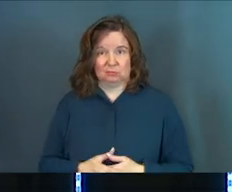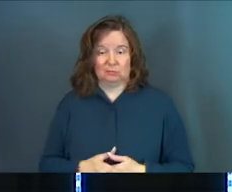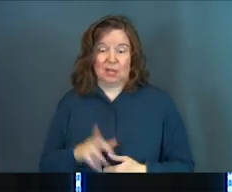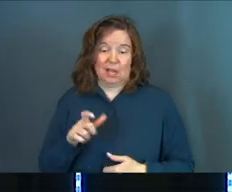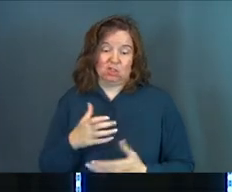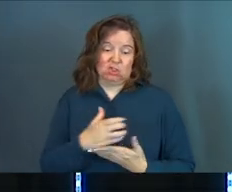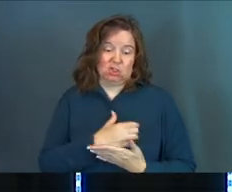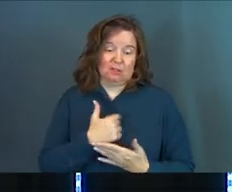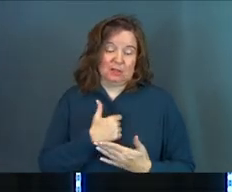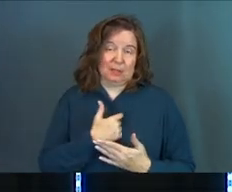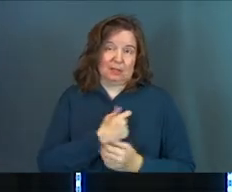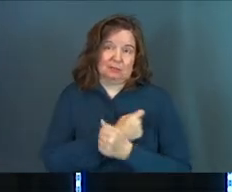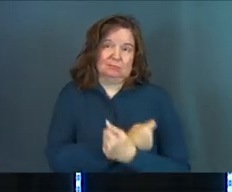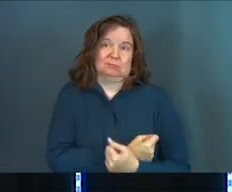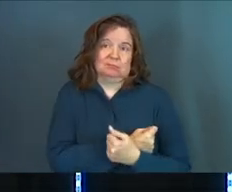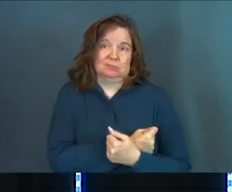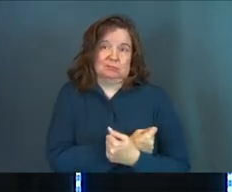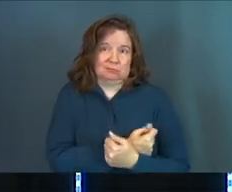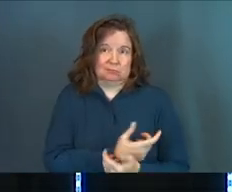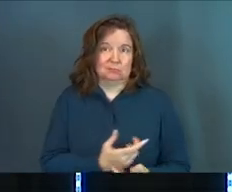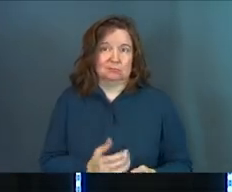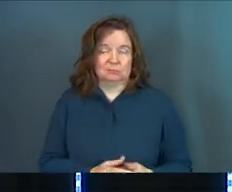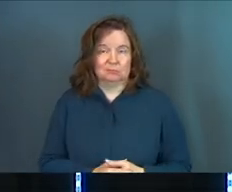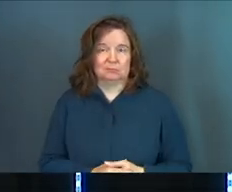I deserve to be in bondage.